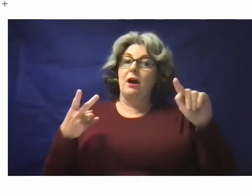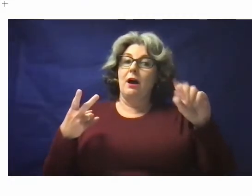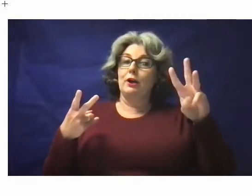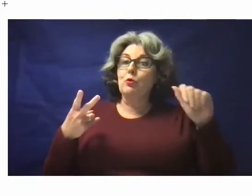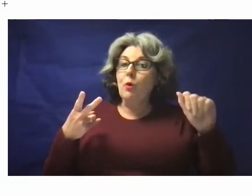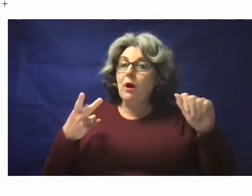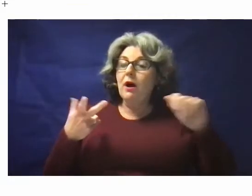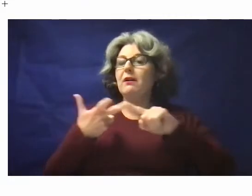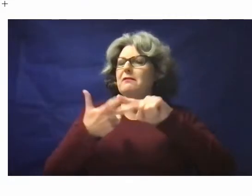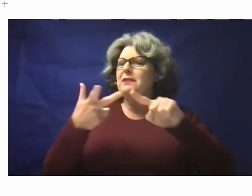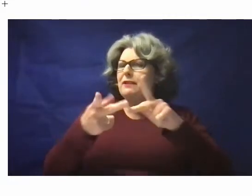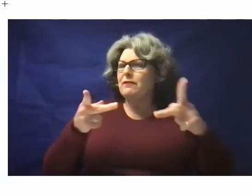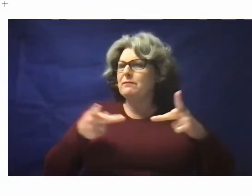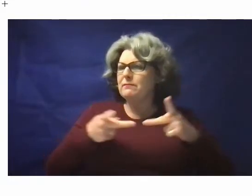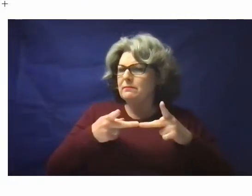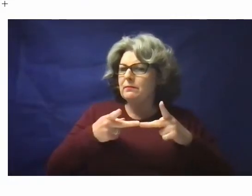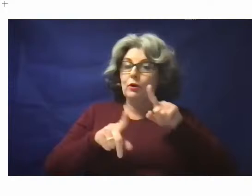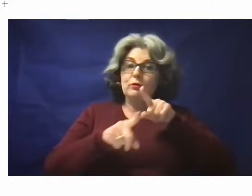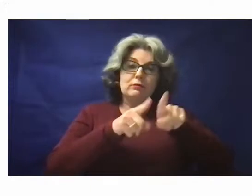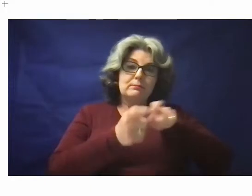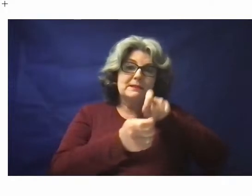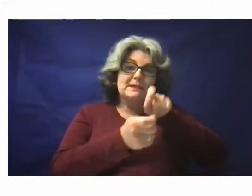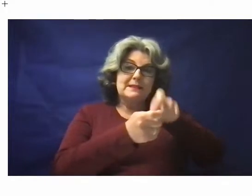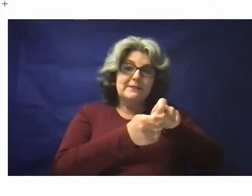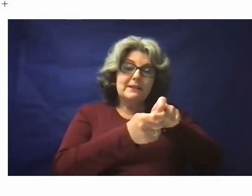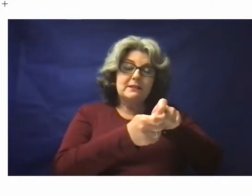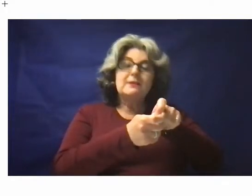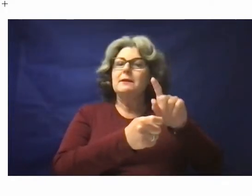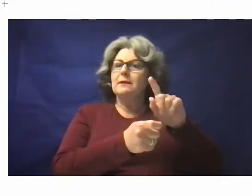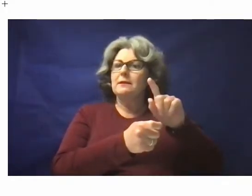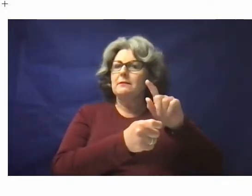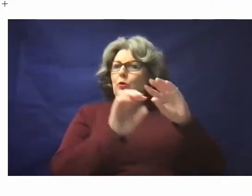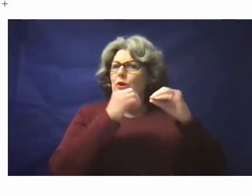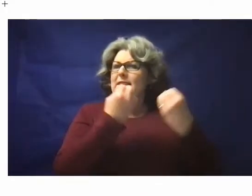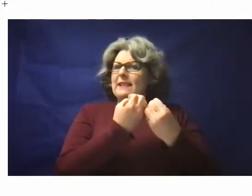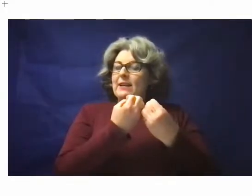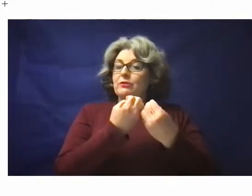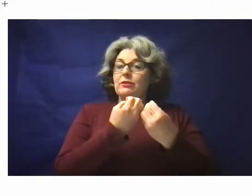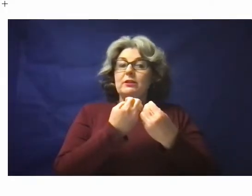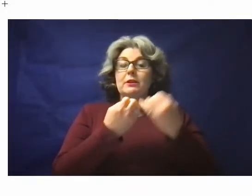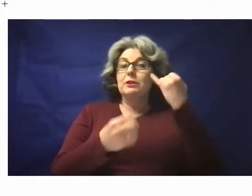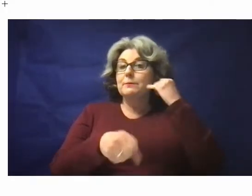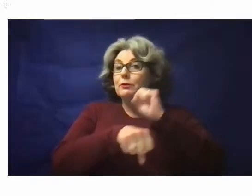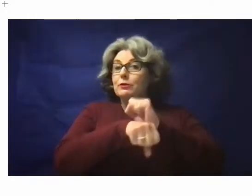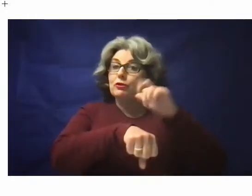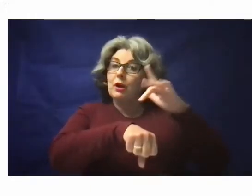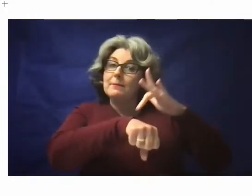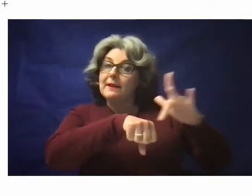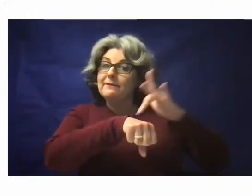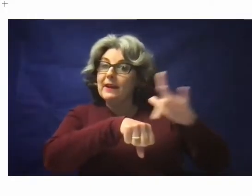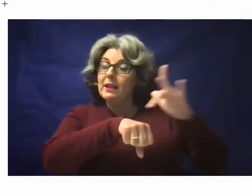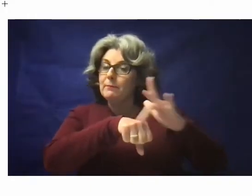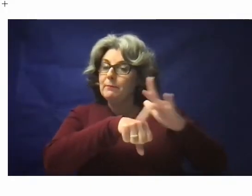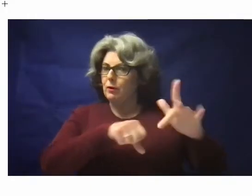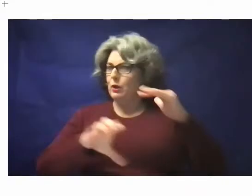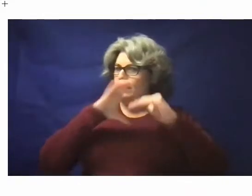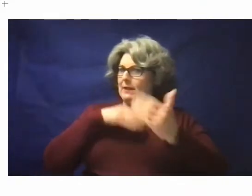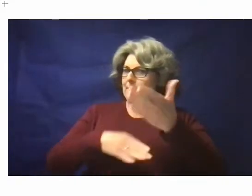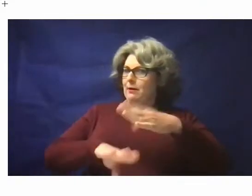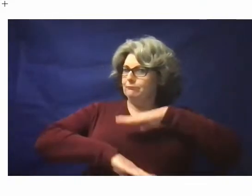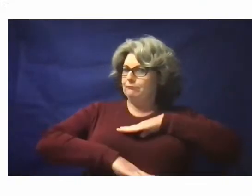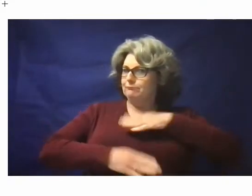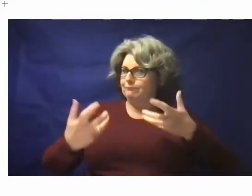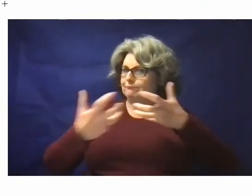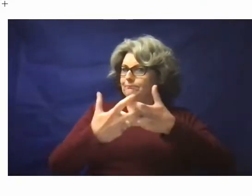government organizations, the system will automatically send you an email whenever a job is posted that meets your criteria. So this